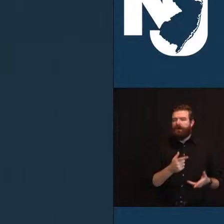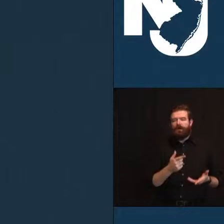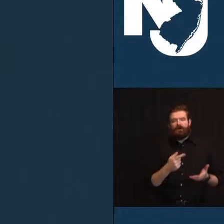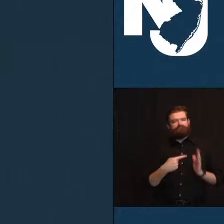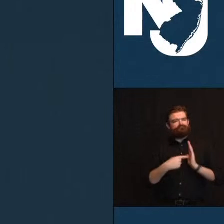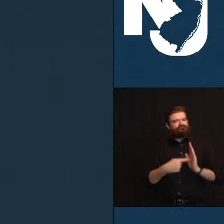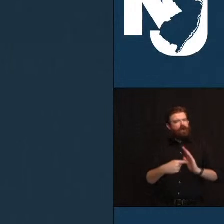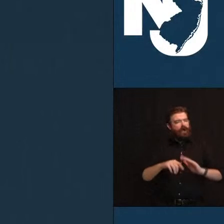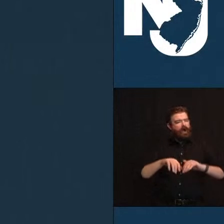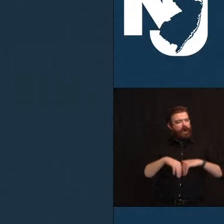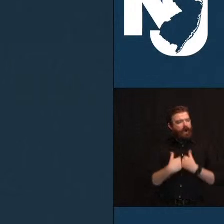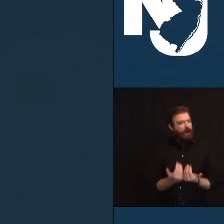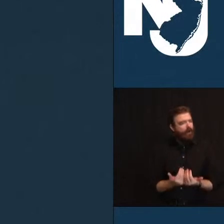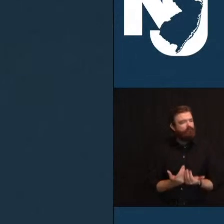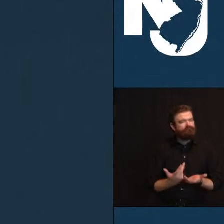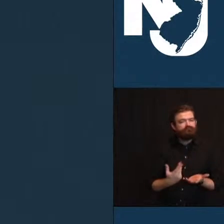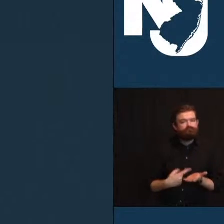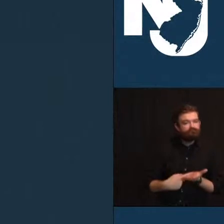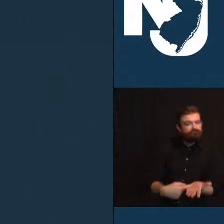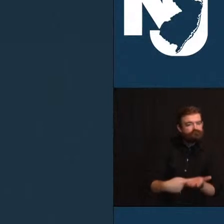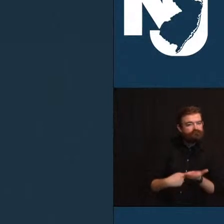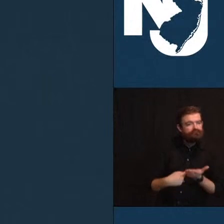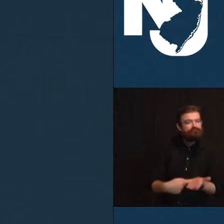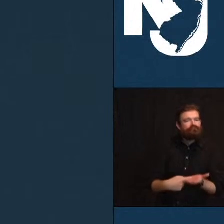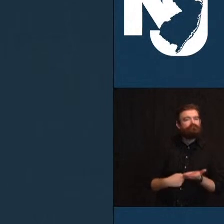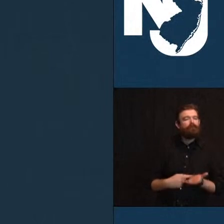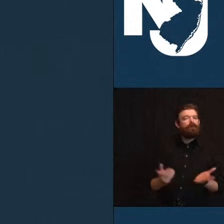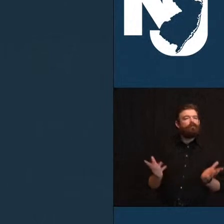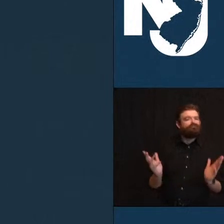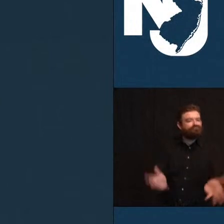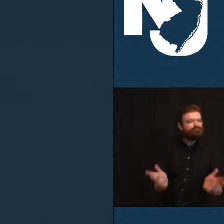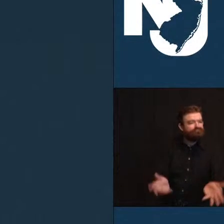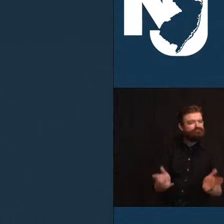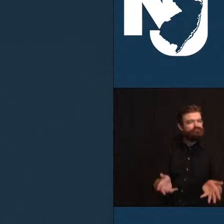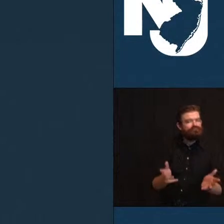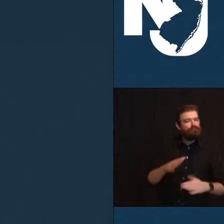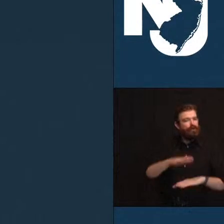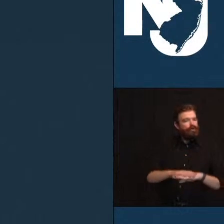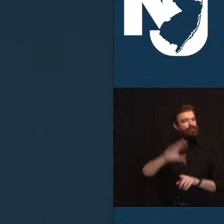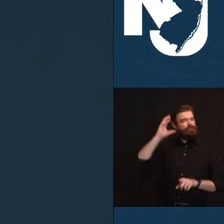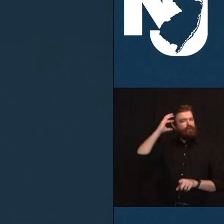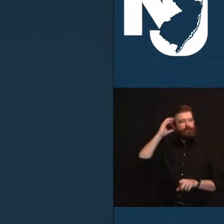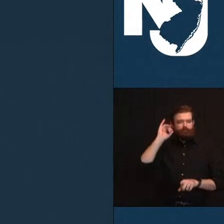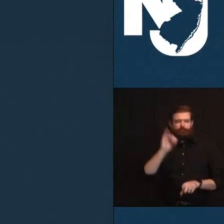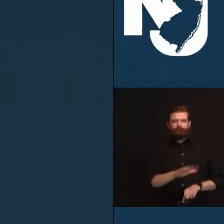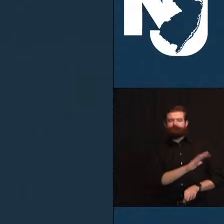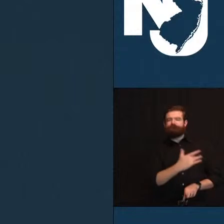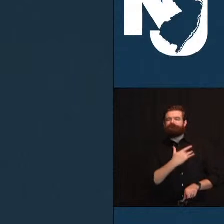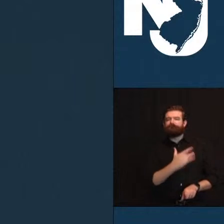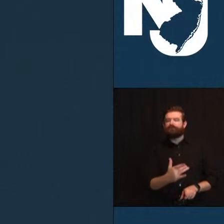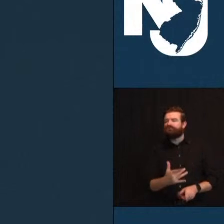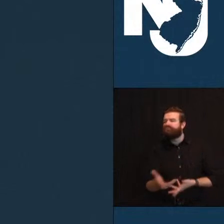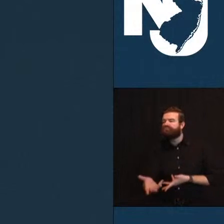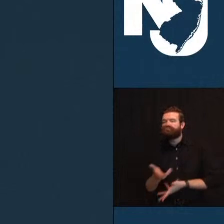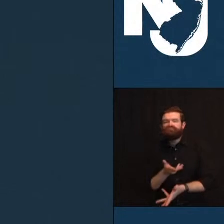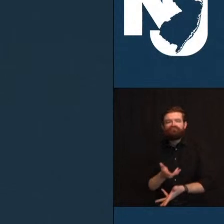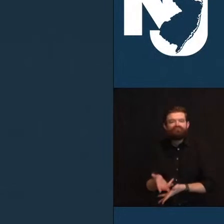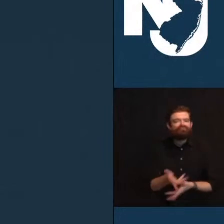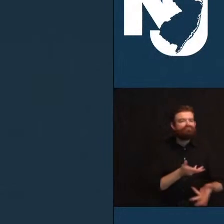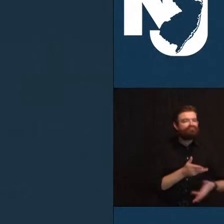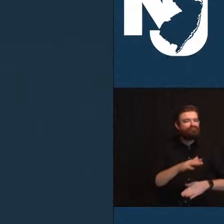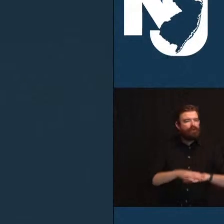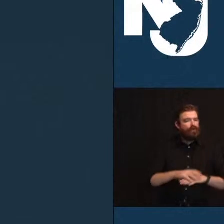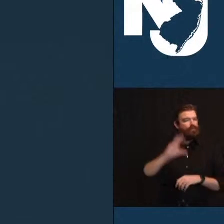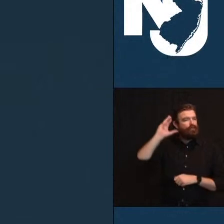talking with, and importantly, listening to one another. We can use a little bit more of Jack Ellery. This